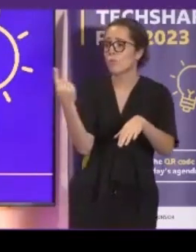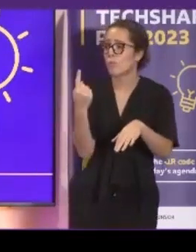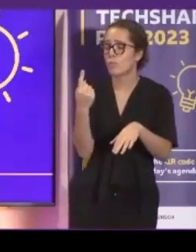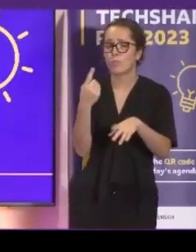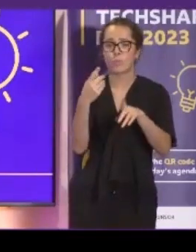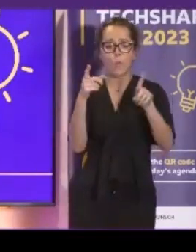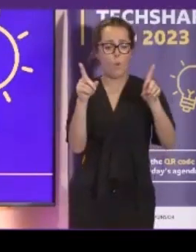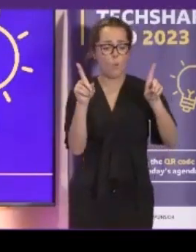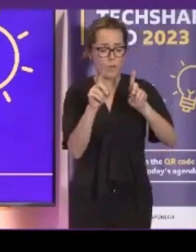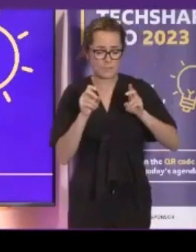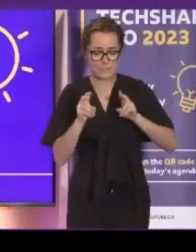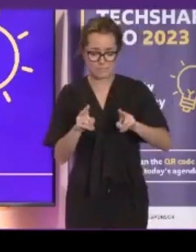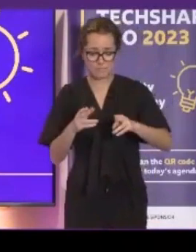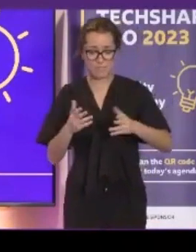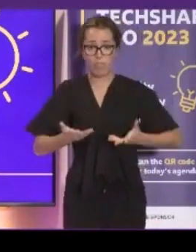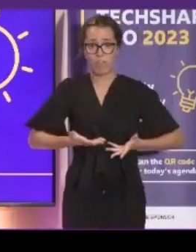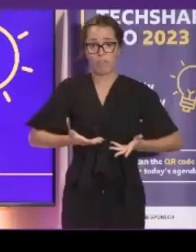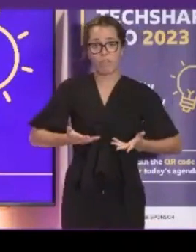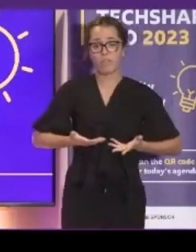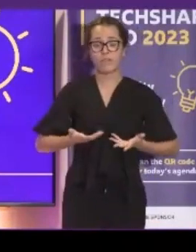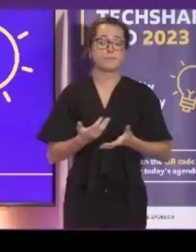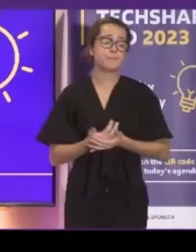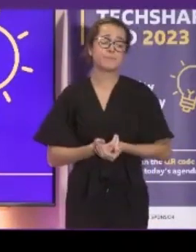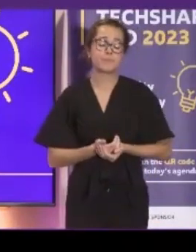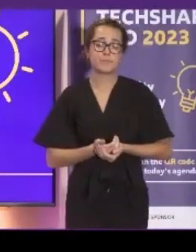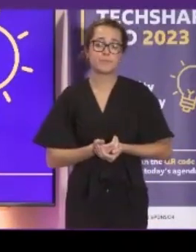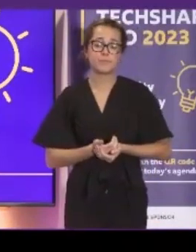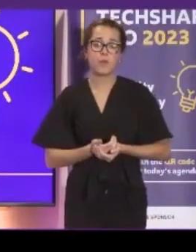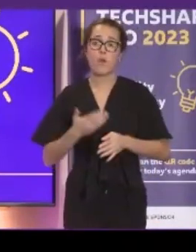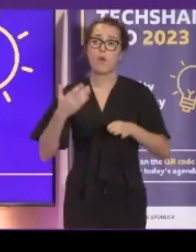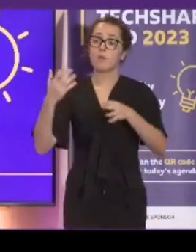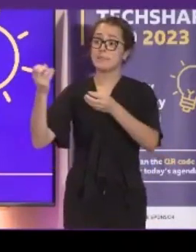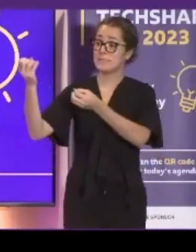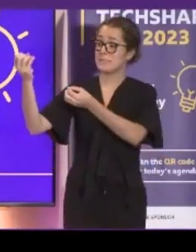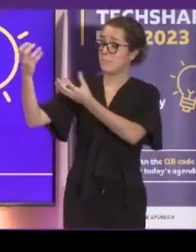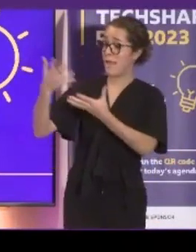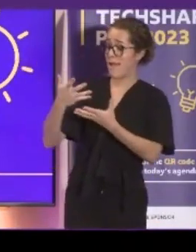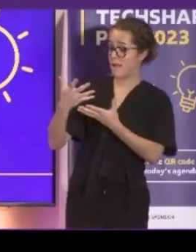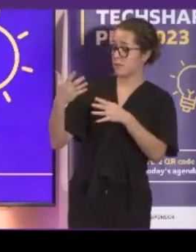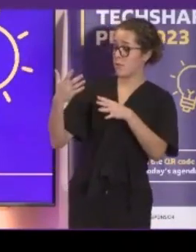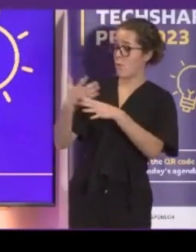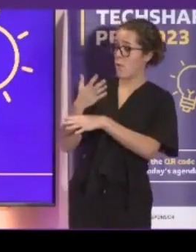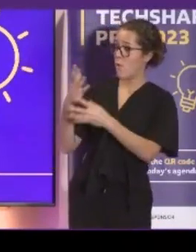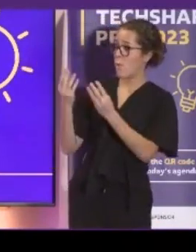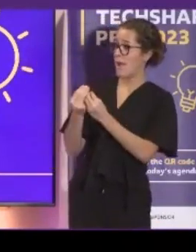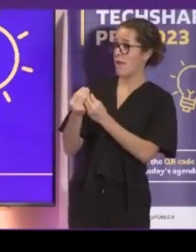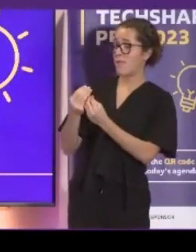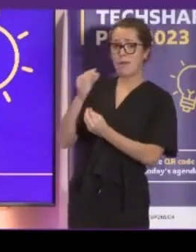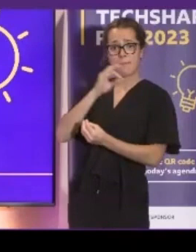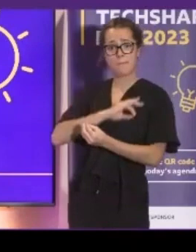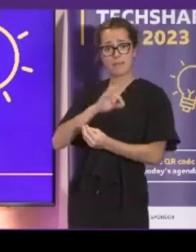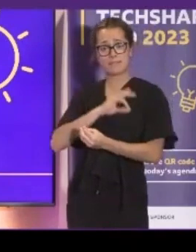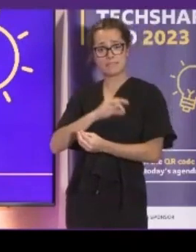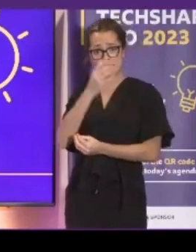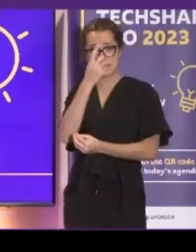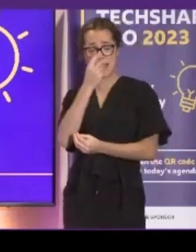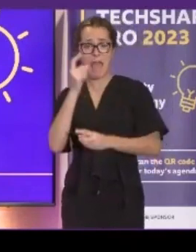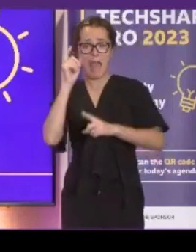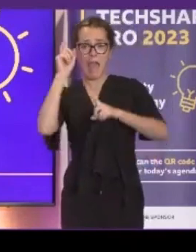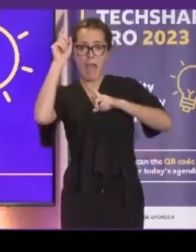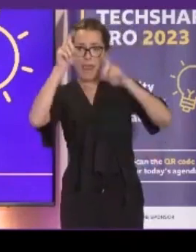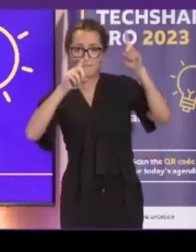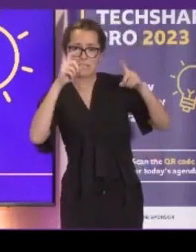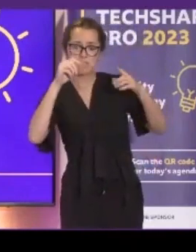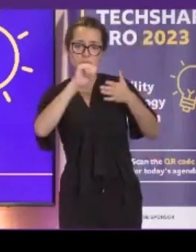systems they're using. So working with suppliers can bring a variety of benefits to the table: innovation,